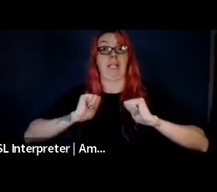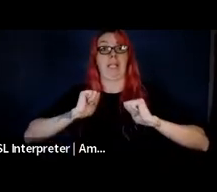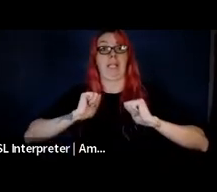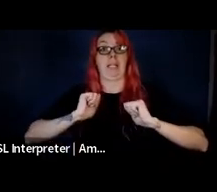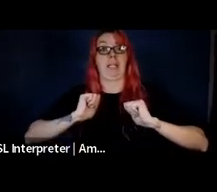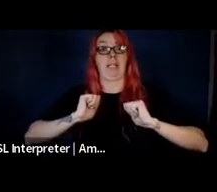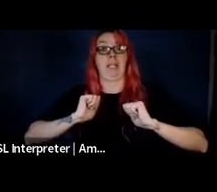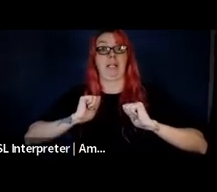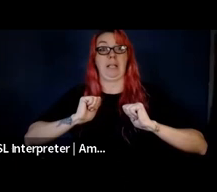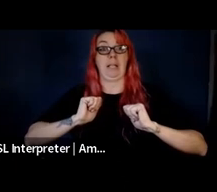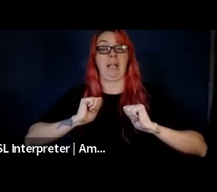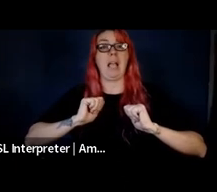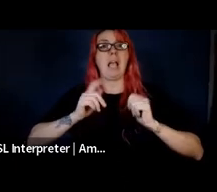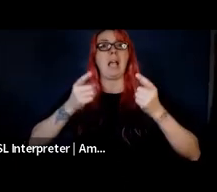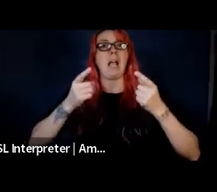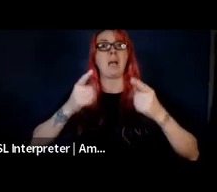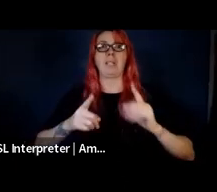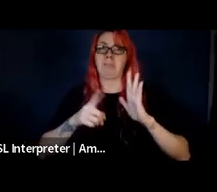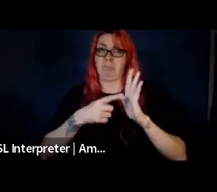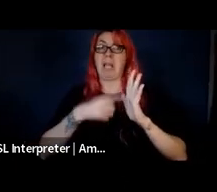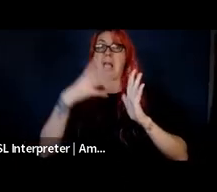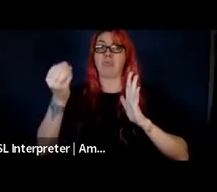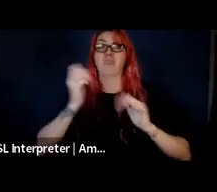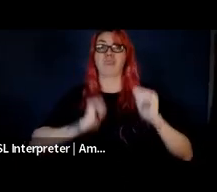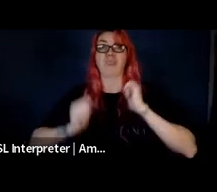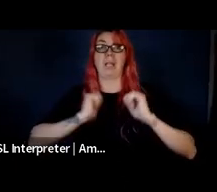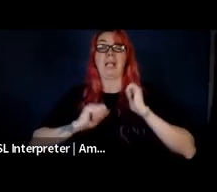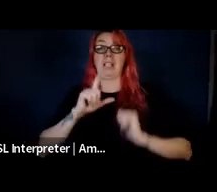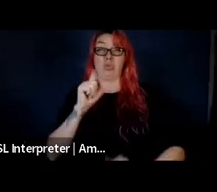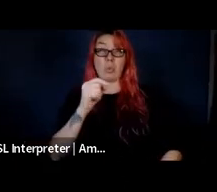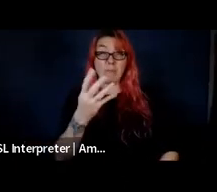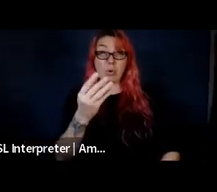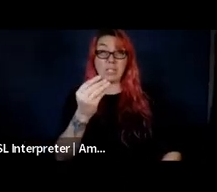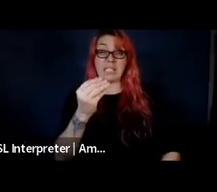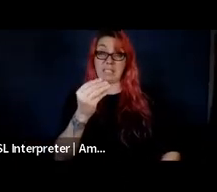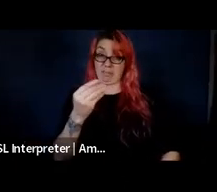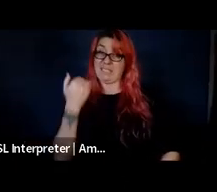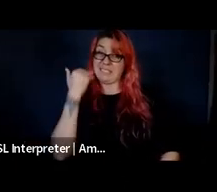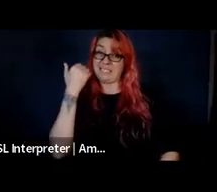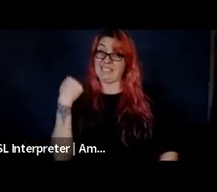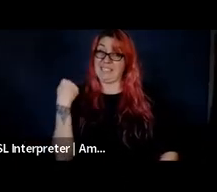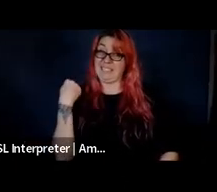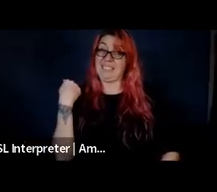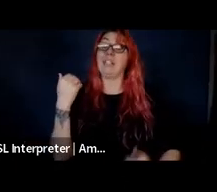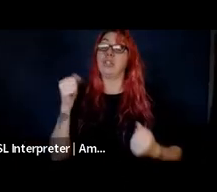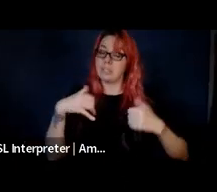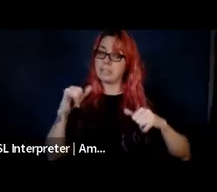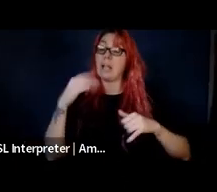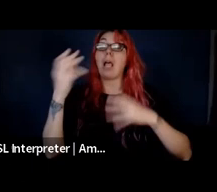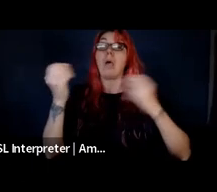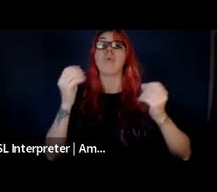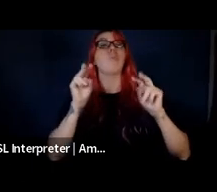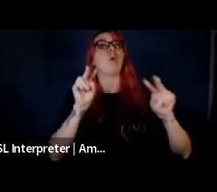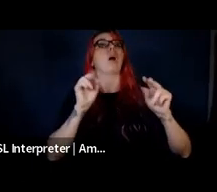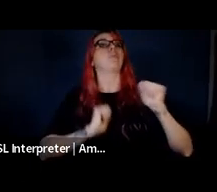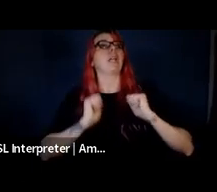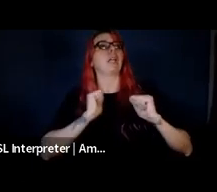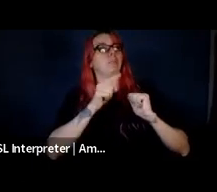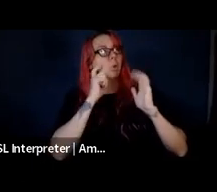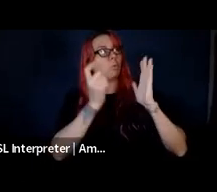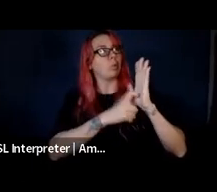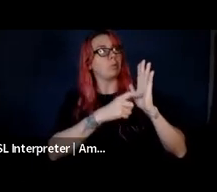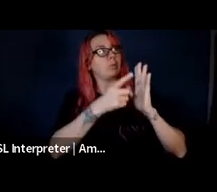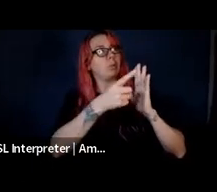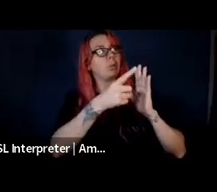in silent or servant roles as recently as 2014. Now, don't get me wrong, lots has shifted, but let's be clear that that shifted